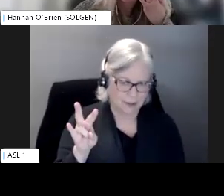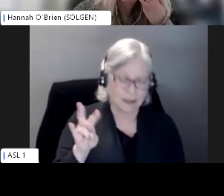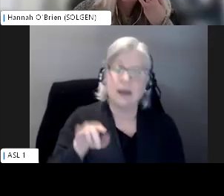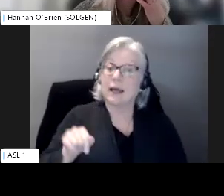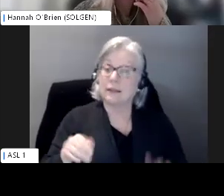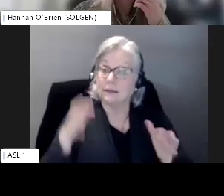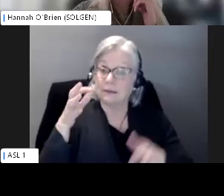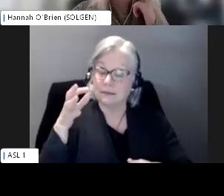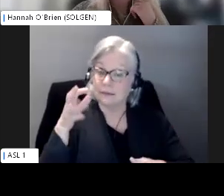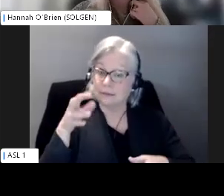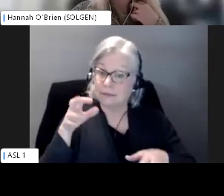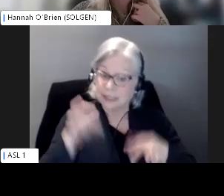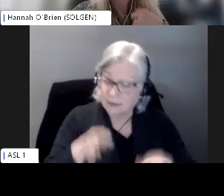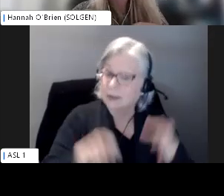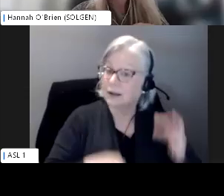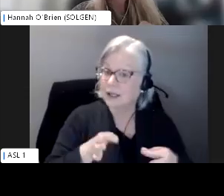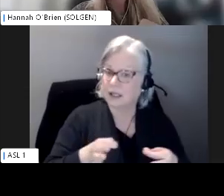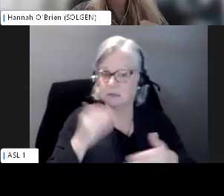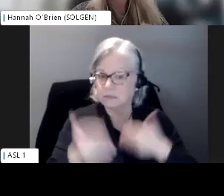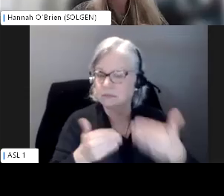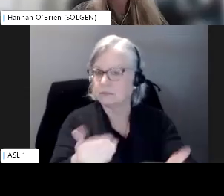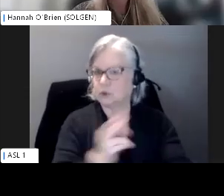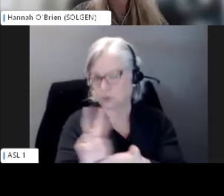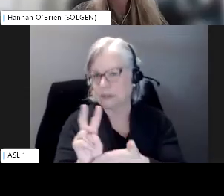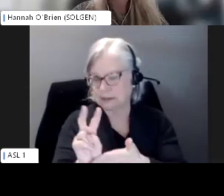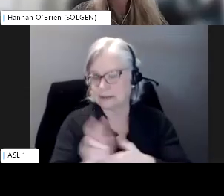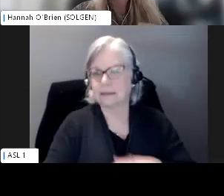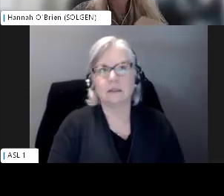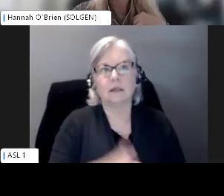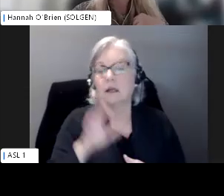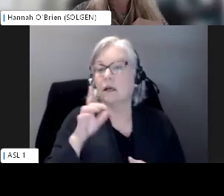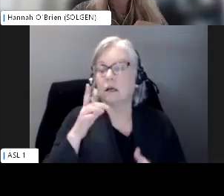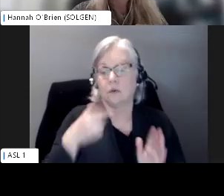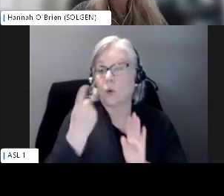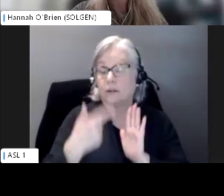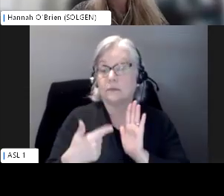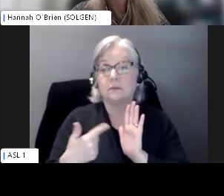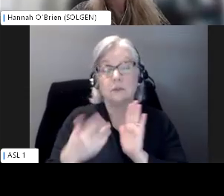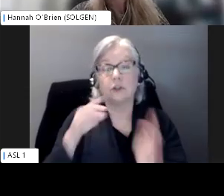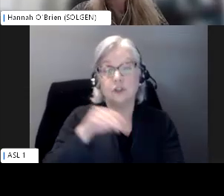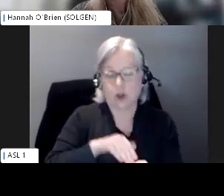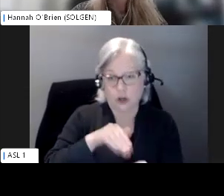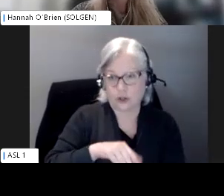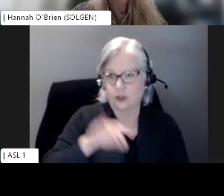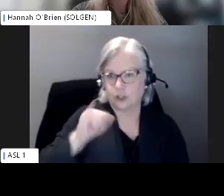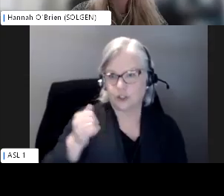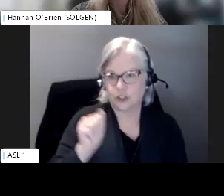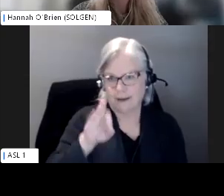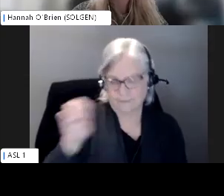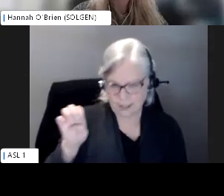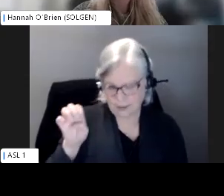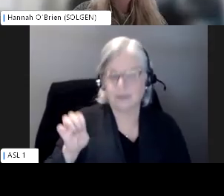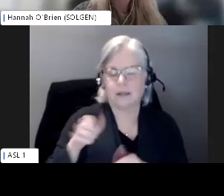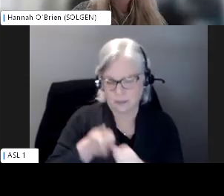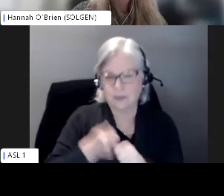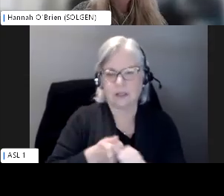evidence. And this included expert evidence from Dr. Peter Jaffe. Dr. Jaffe is a psychologist and an expert